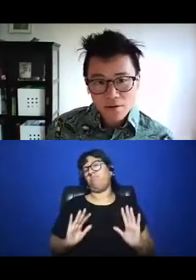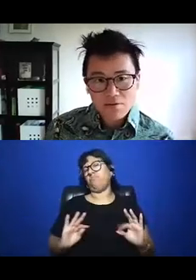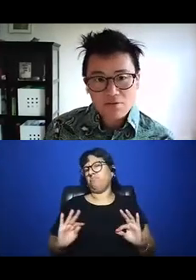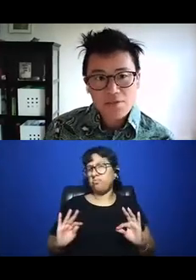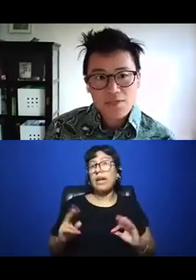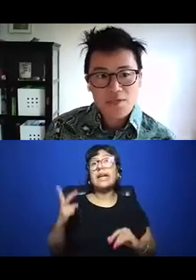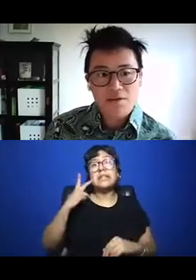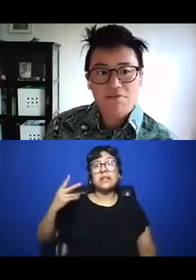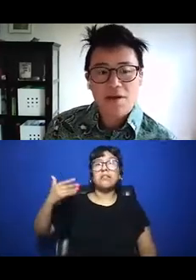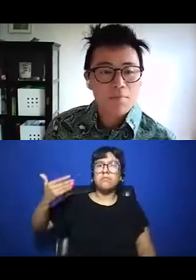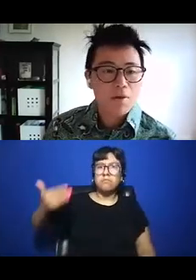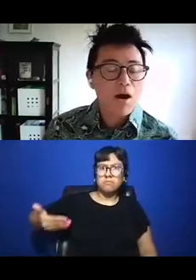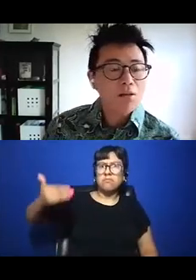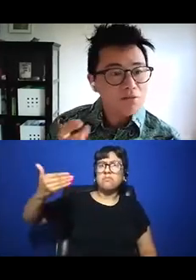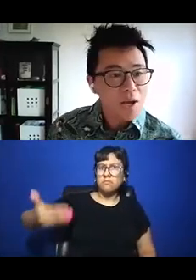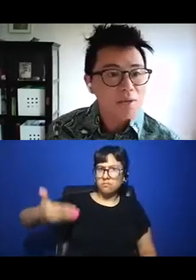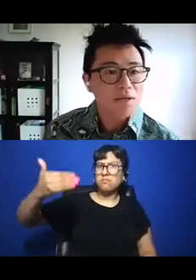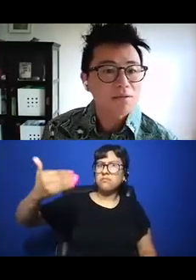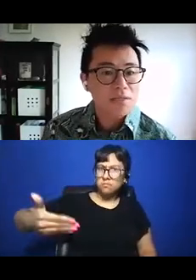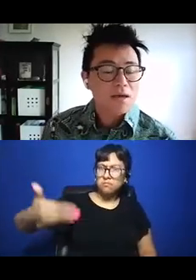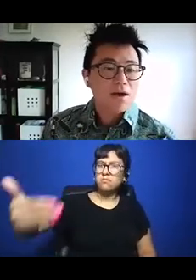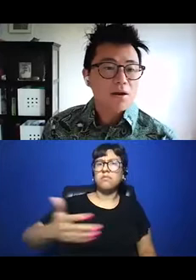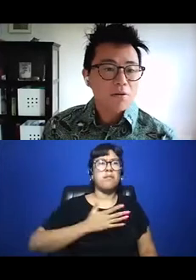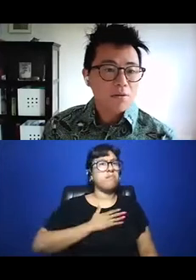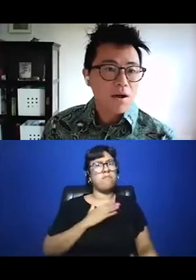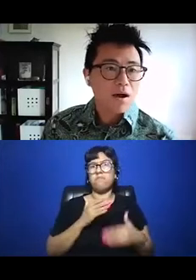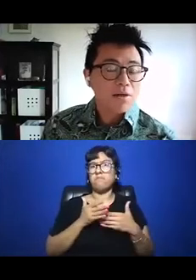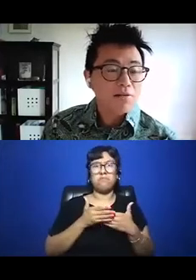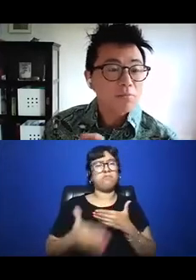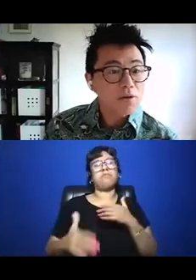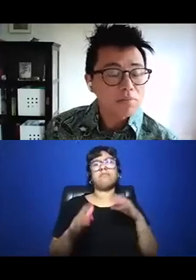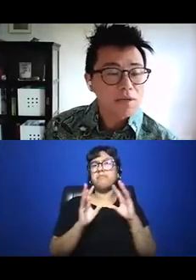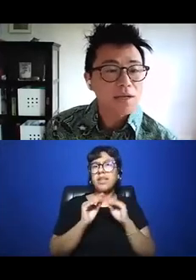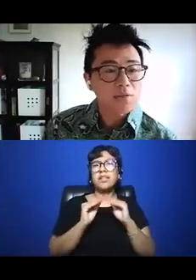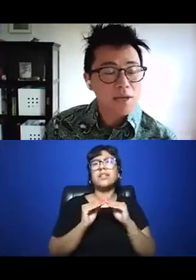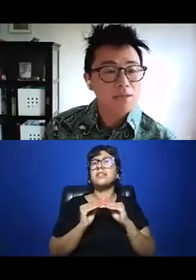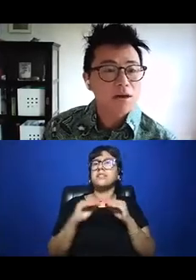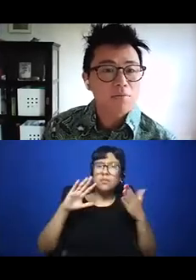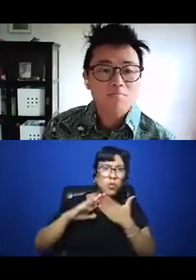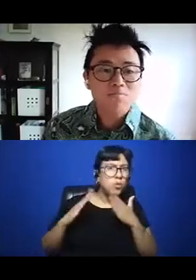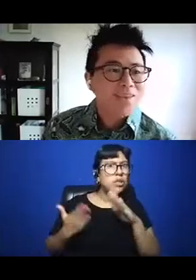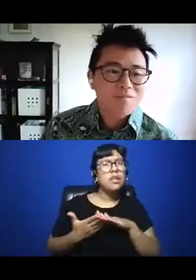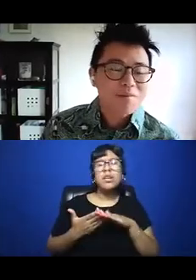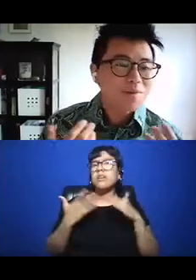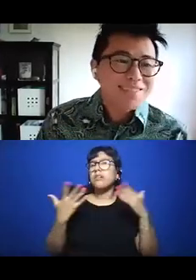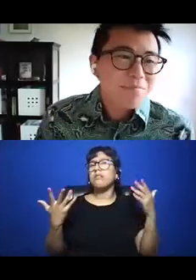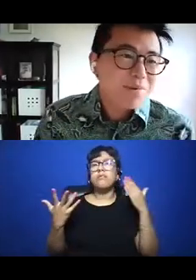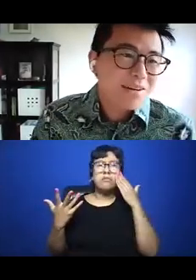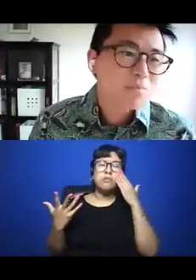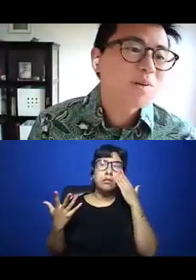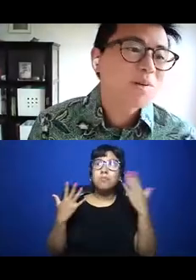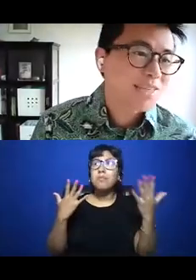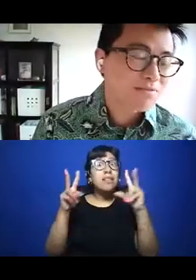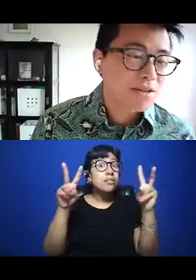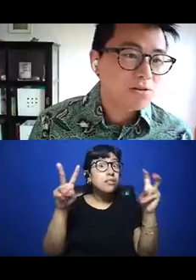pattern, for instance, if all of my meetings that are community meetings based on maybe the topic